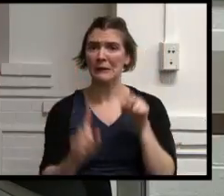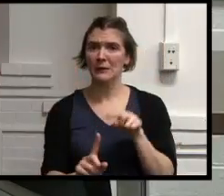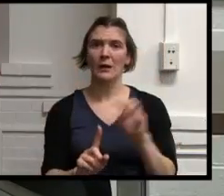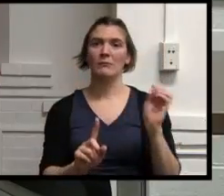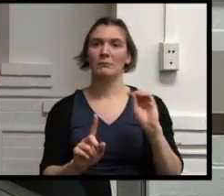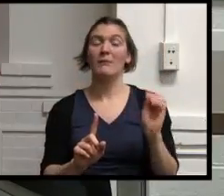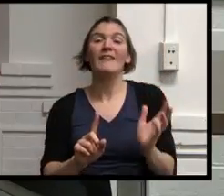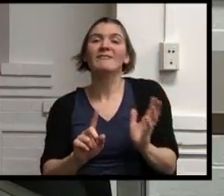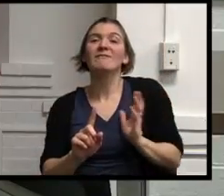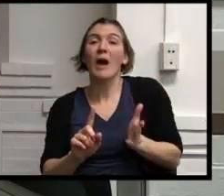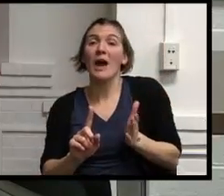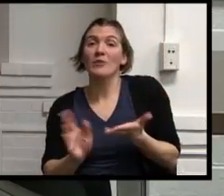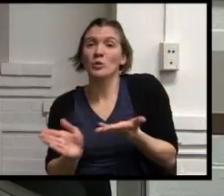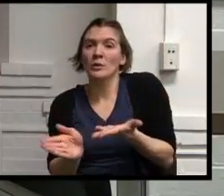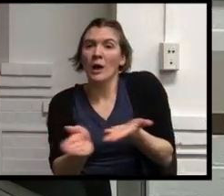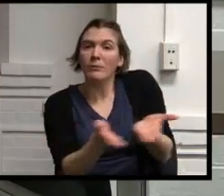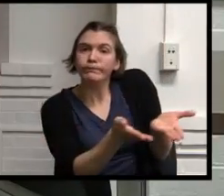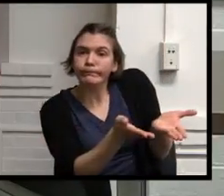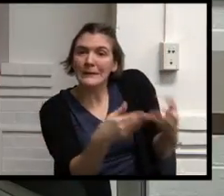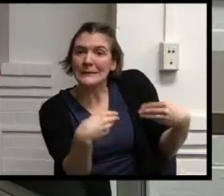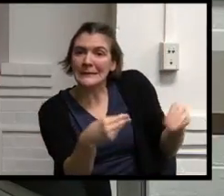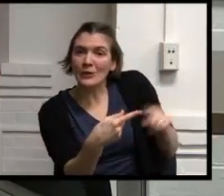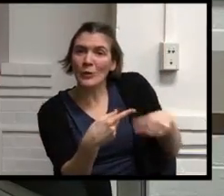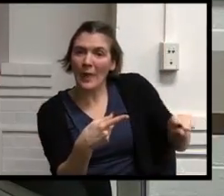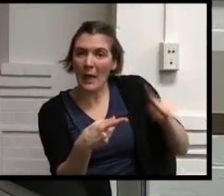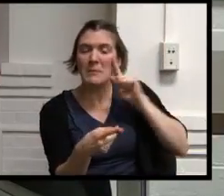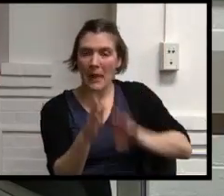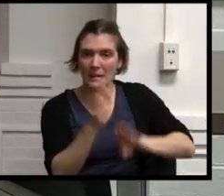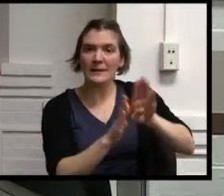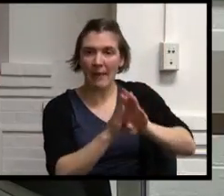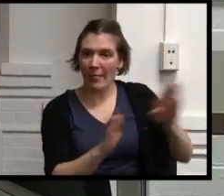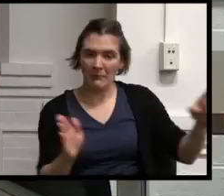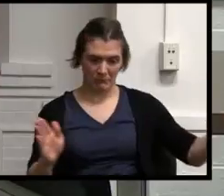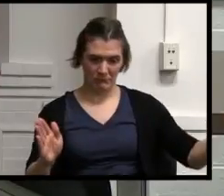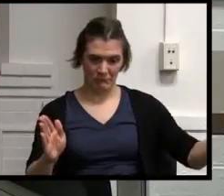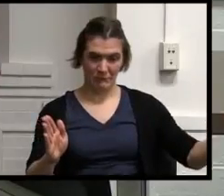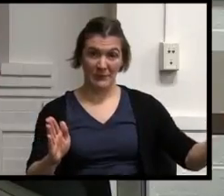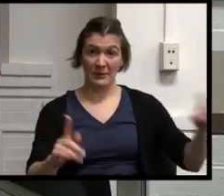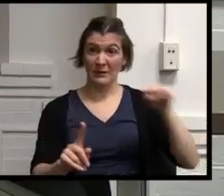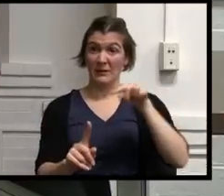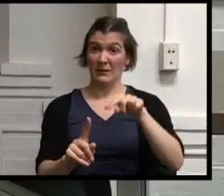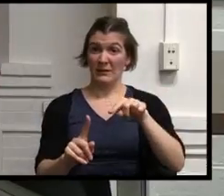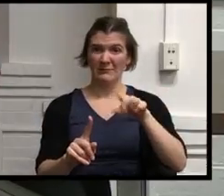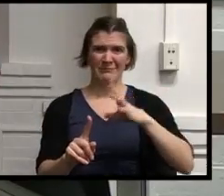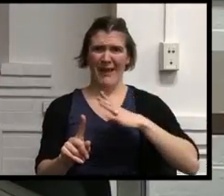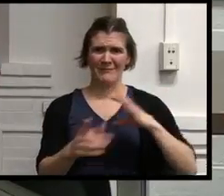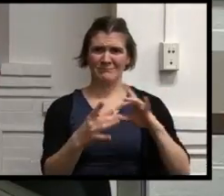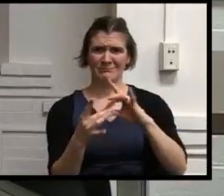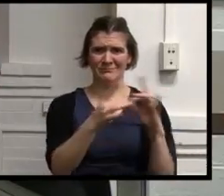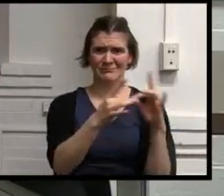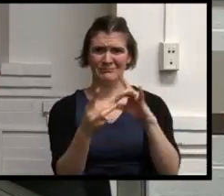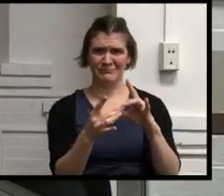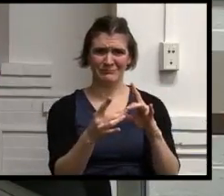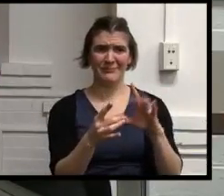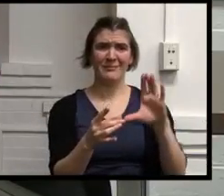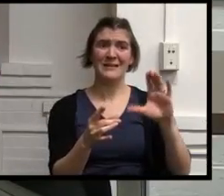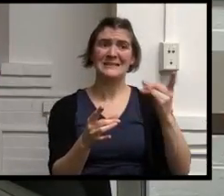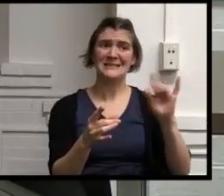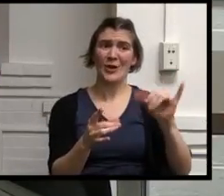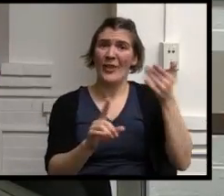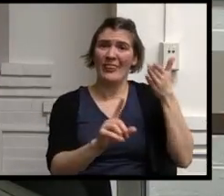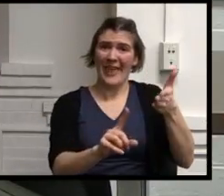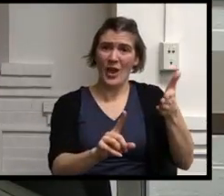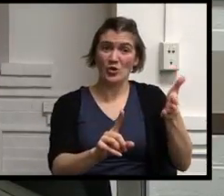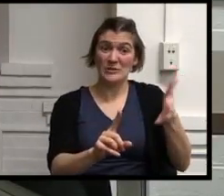that would make it problematic to develop basically as a bridge between the existing Commonwealth site